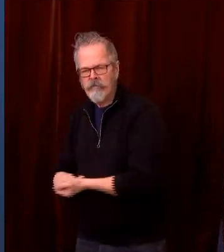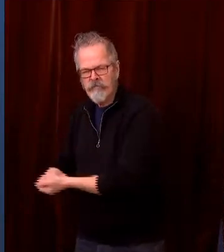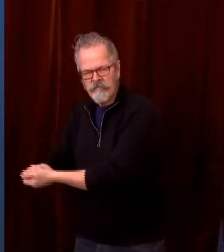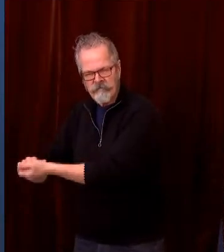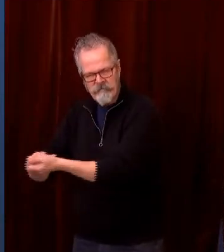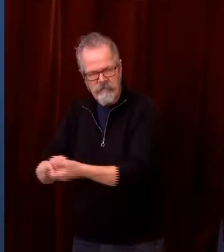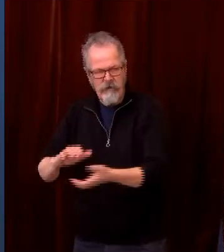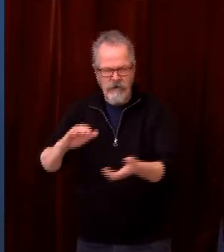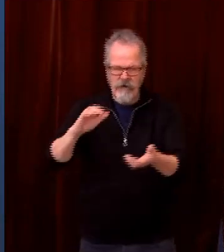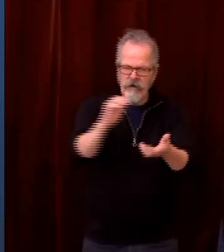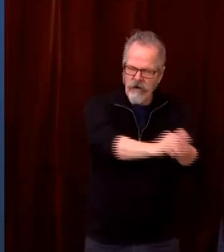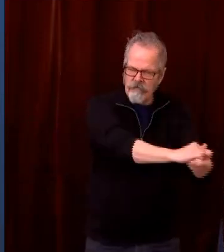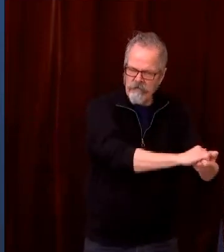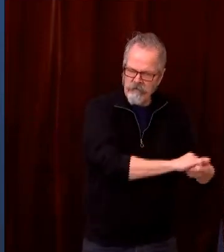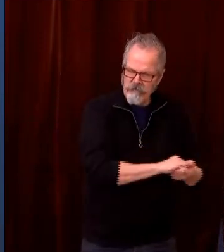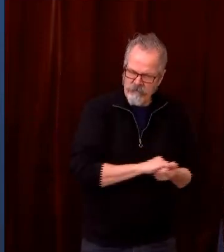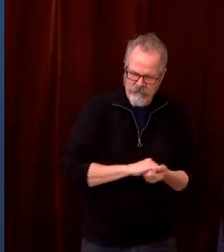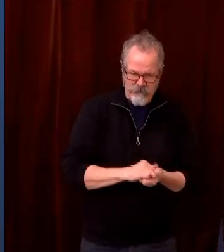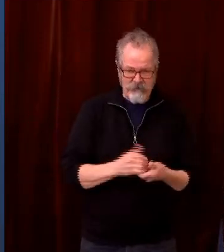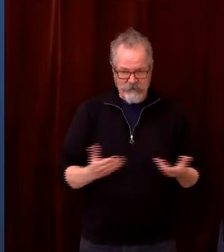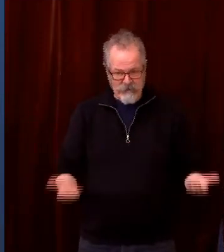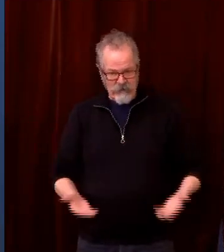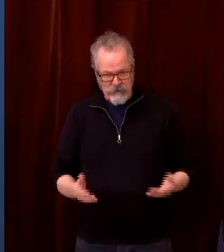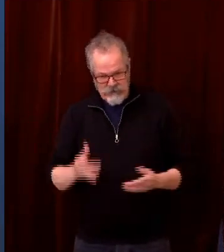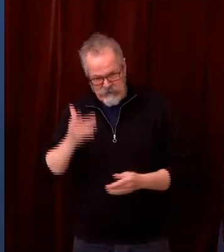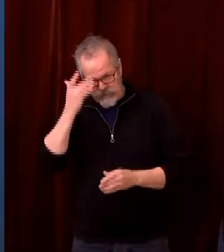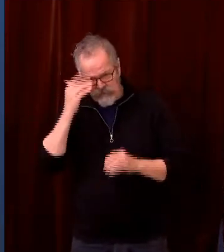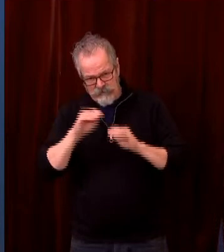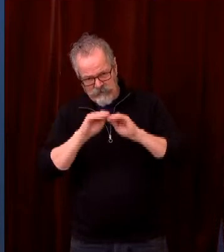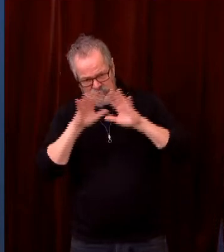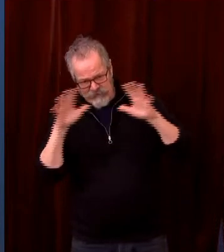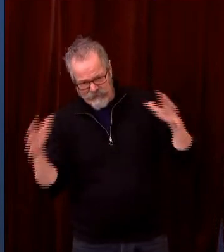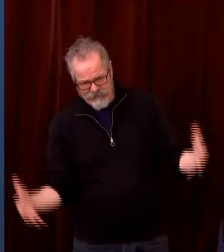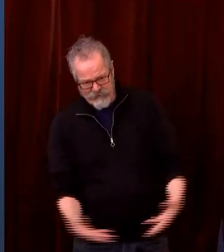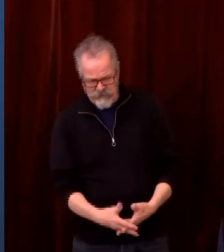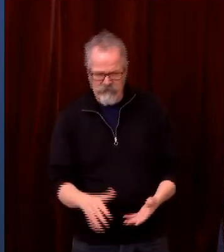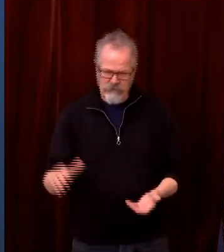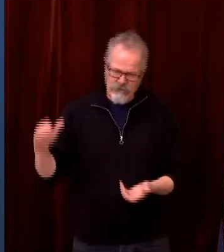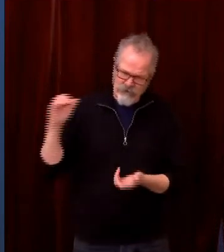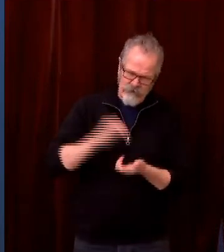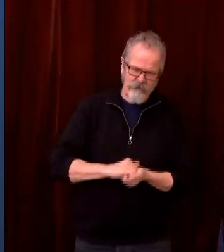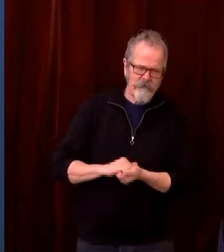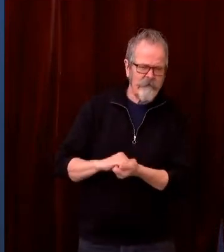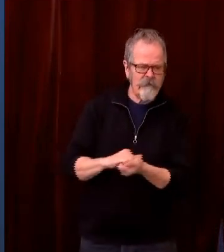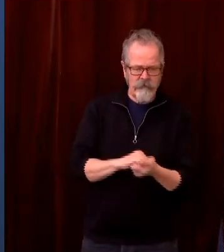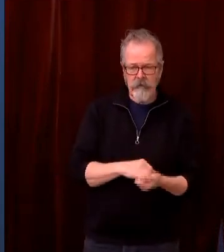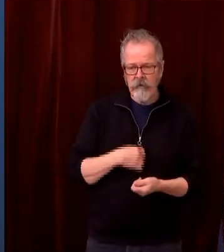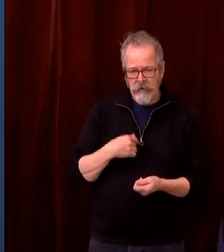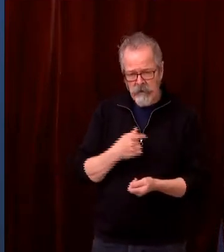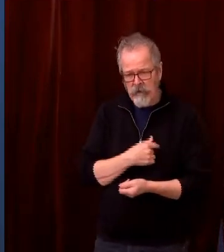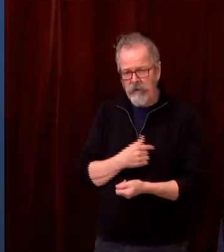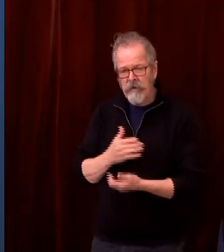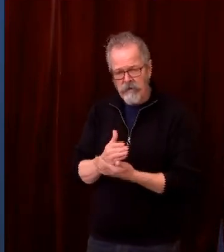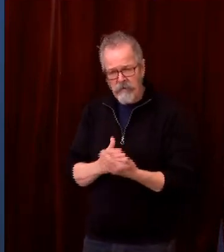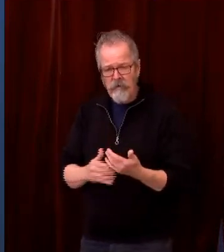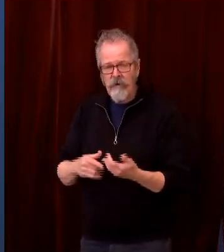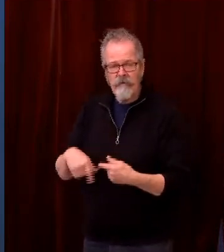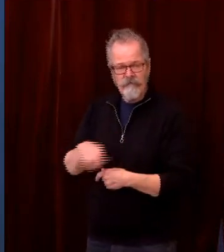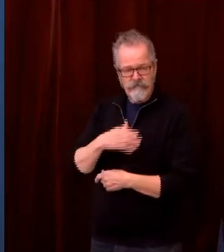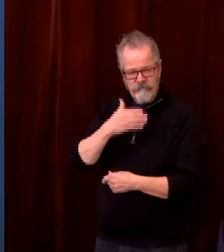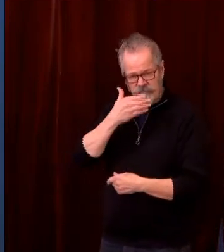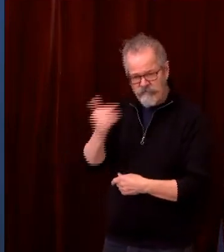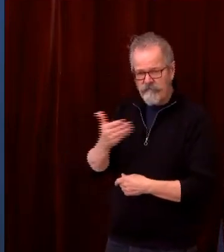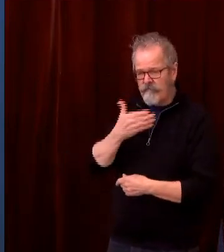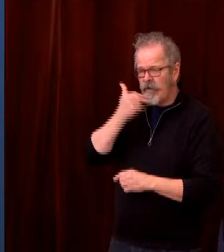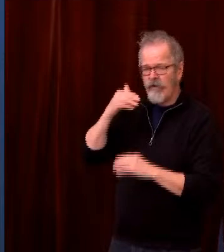I've said many times, we've done much better than other states. We're better than 45 other states in our infection rate. And it is because Washingtonians have pulled